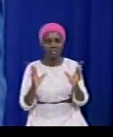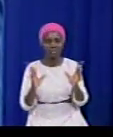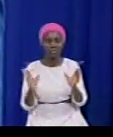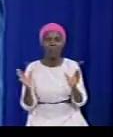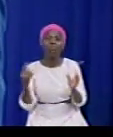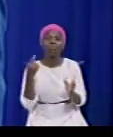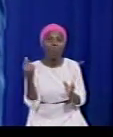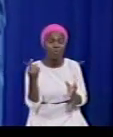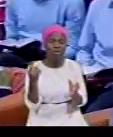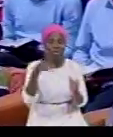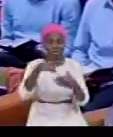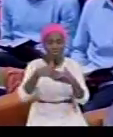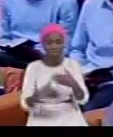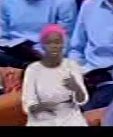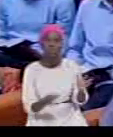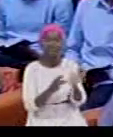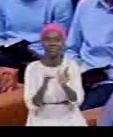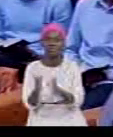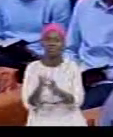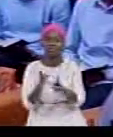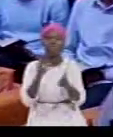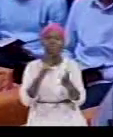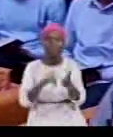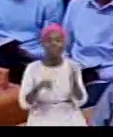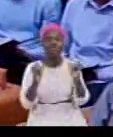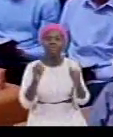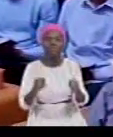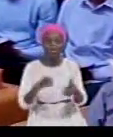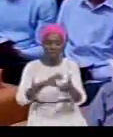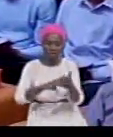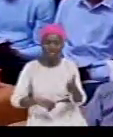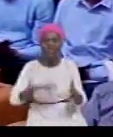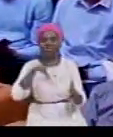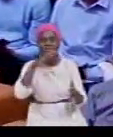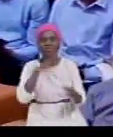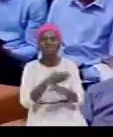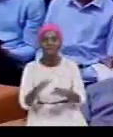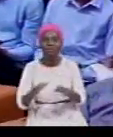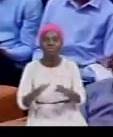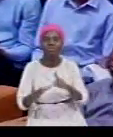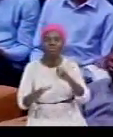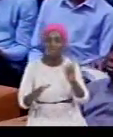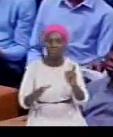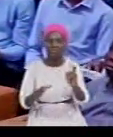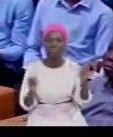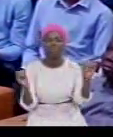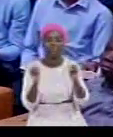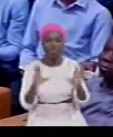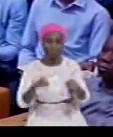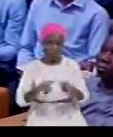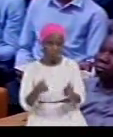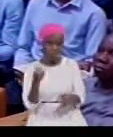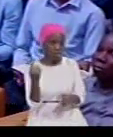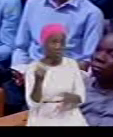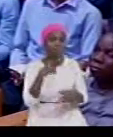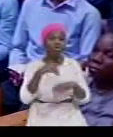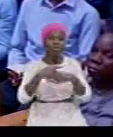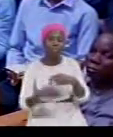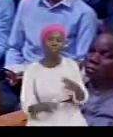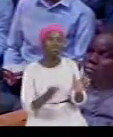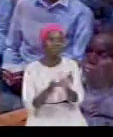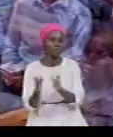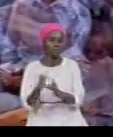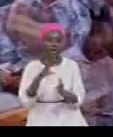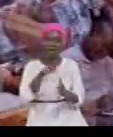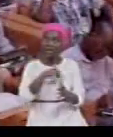the stain away? Nothing but the blood of Jesus. And he says, that fountain of